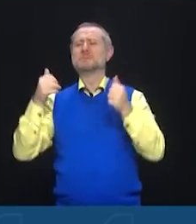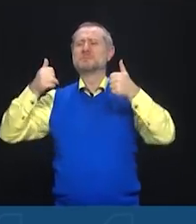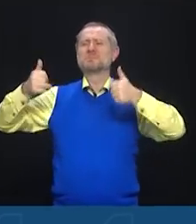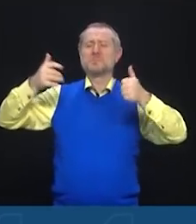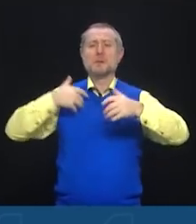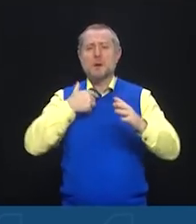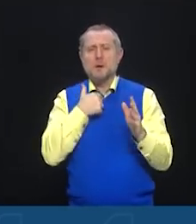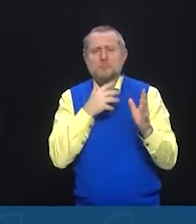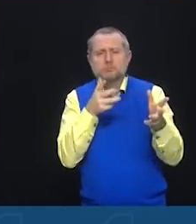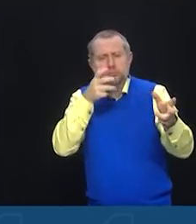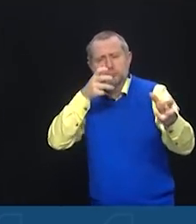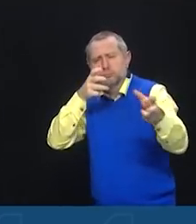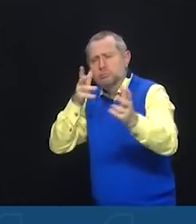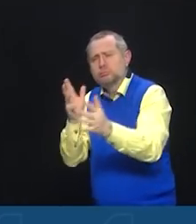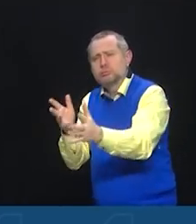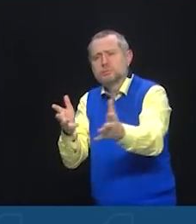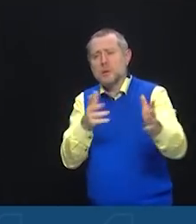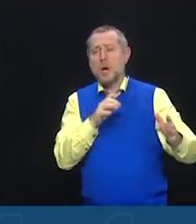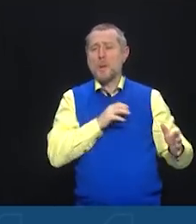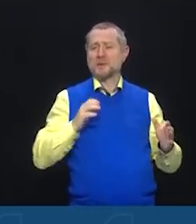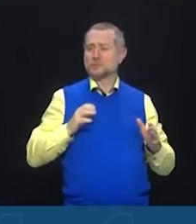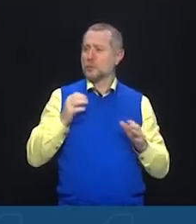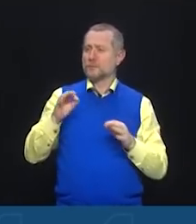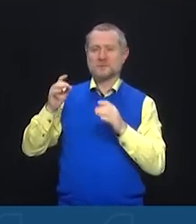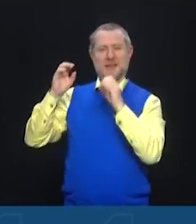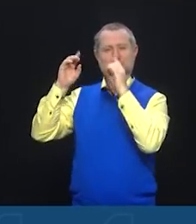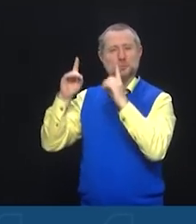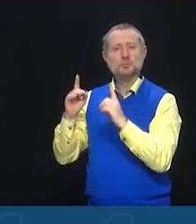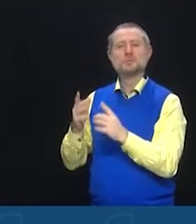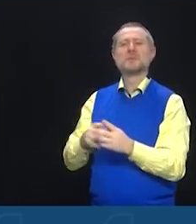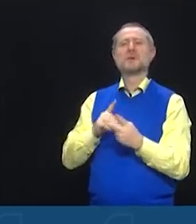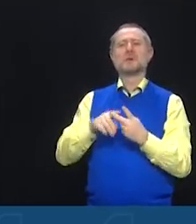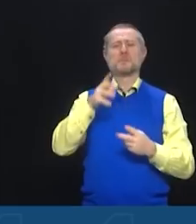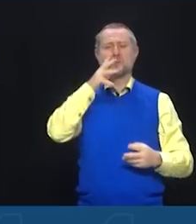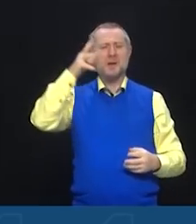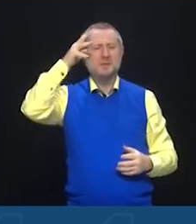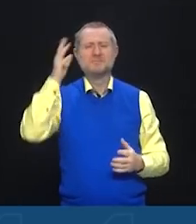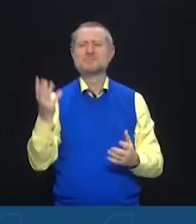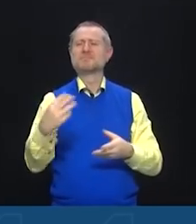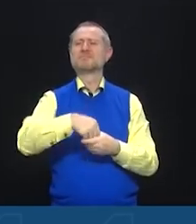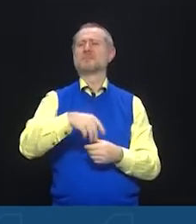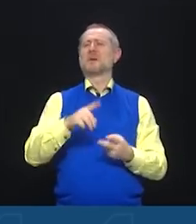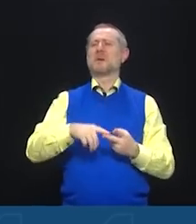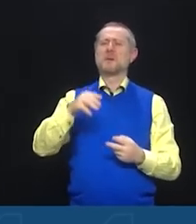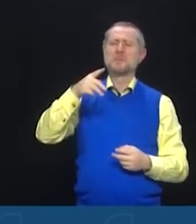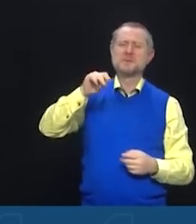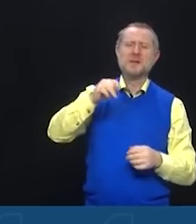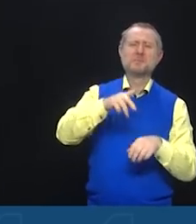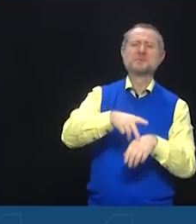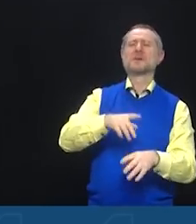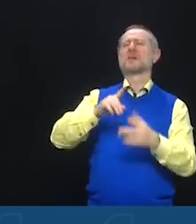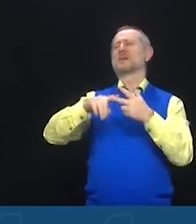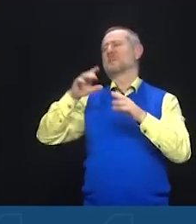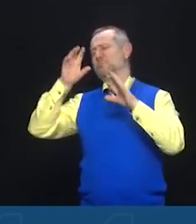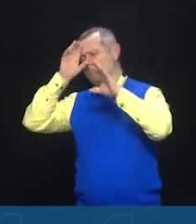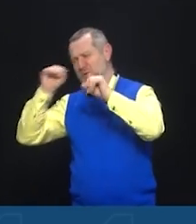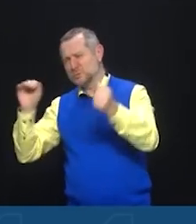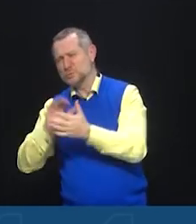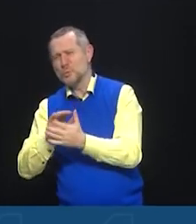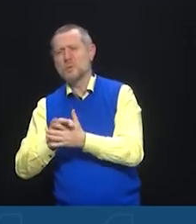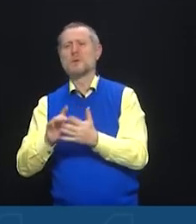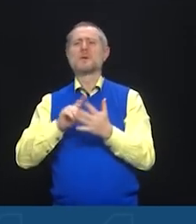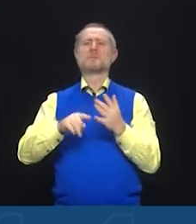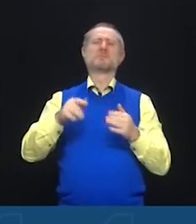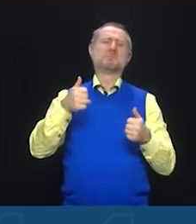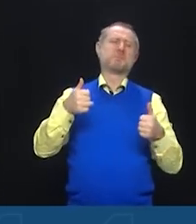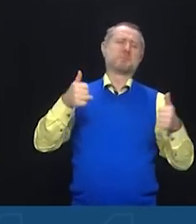Commissioner of Education, our parents, PTAs, our school superintendents, our school administrators, our unions